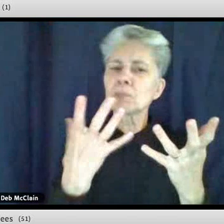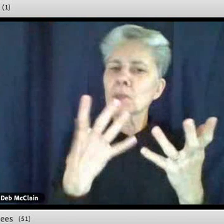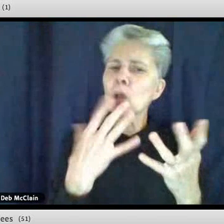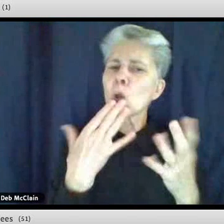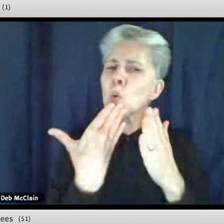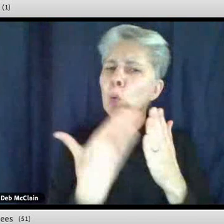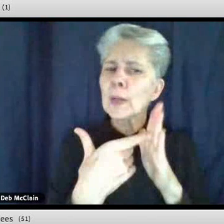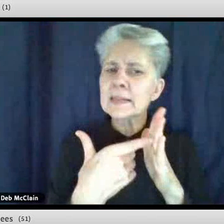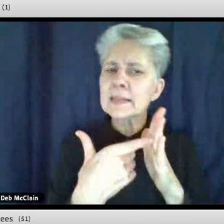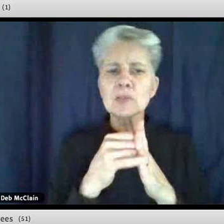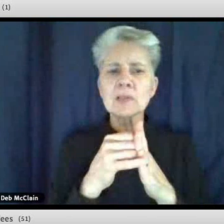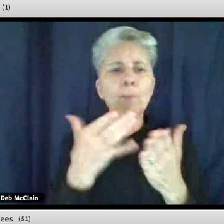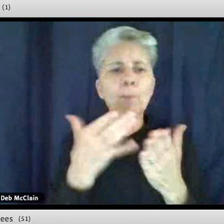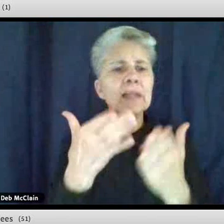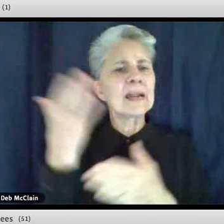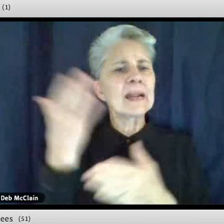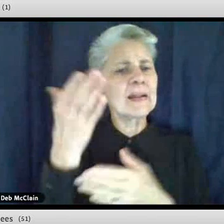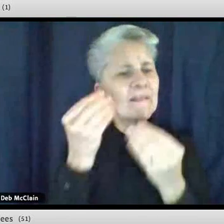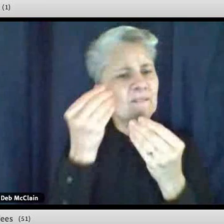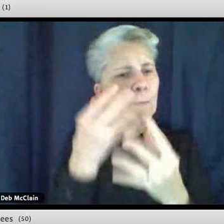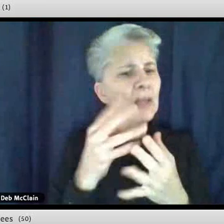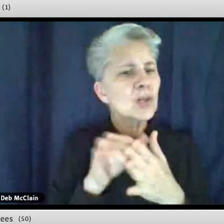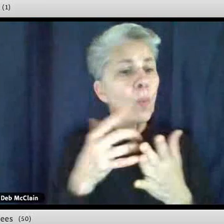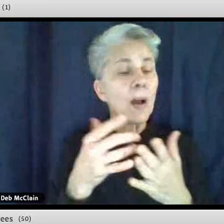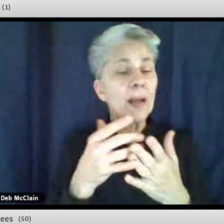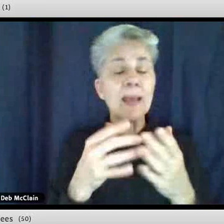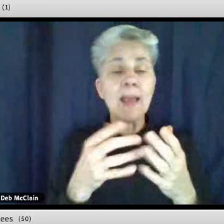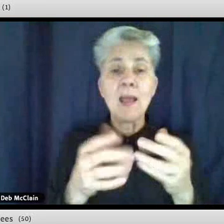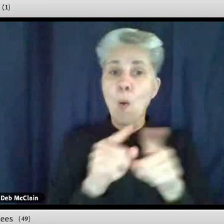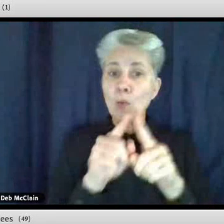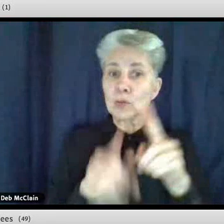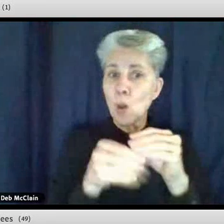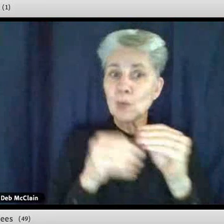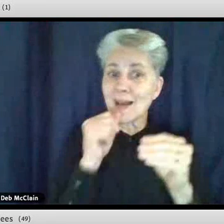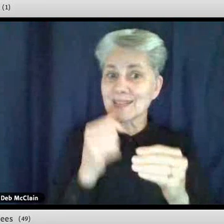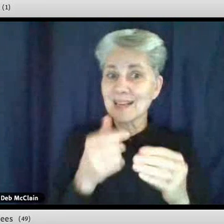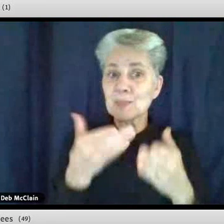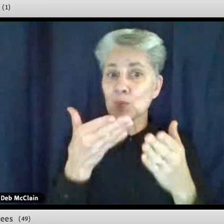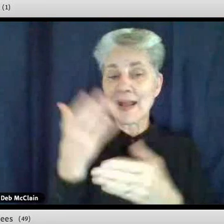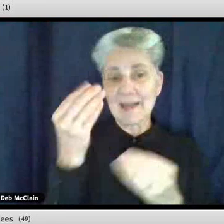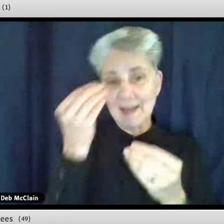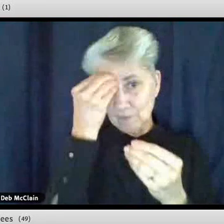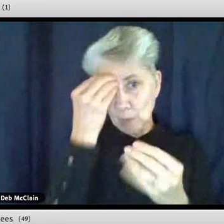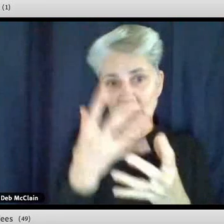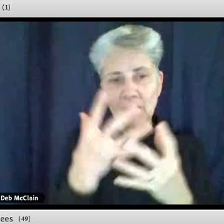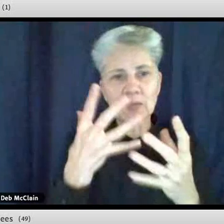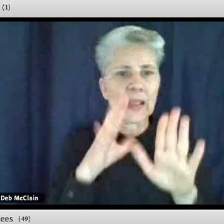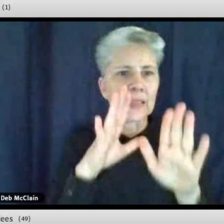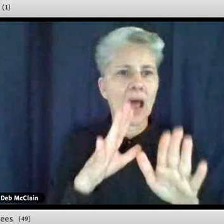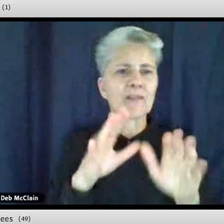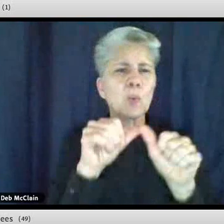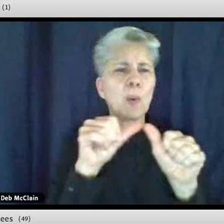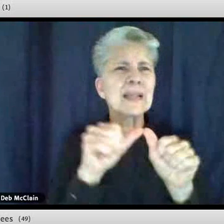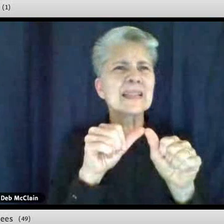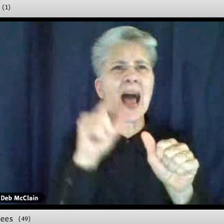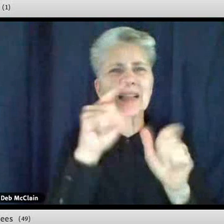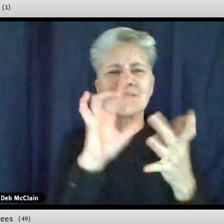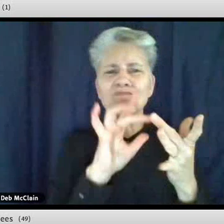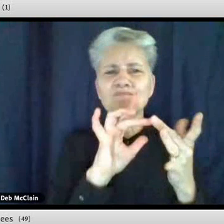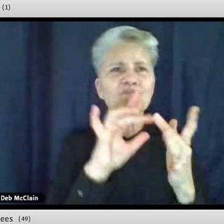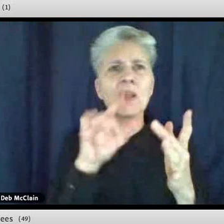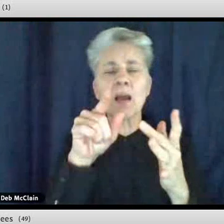examples of presenting information? And then on top of that, not just presenting information, I've seen a ton of great sites out there about,